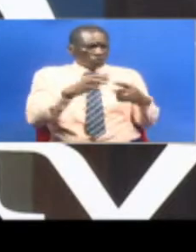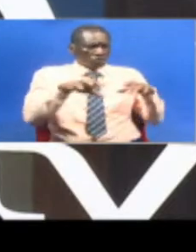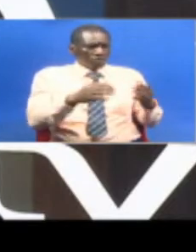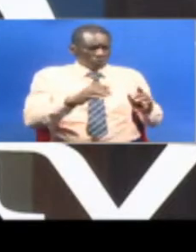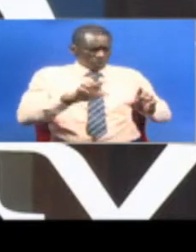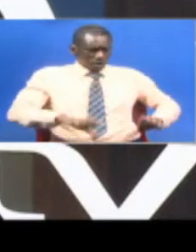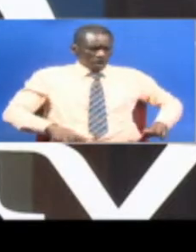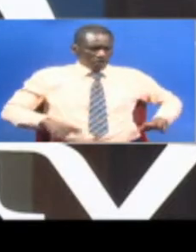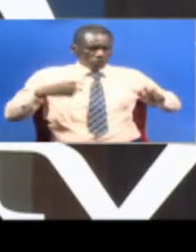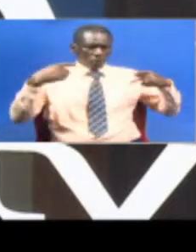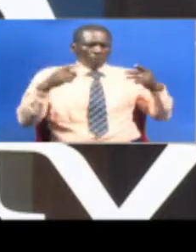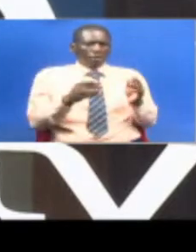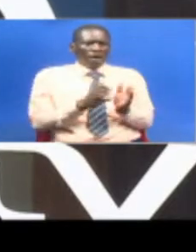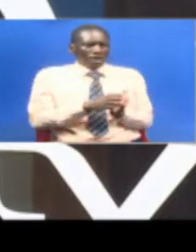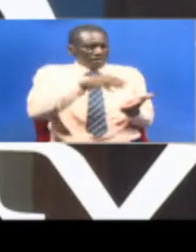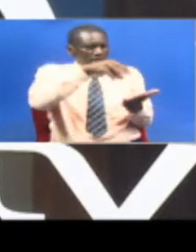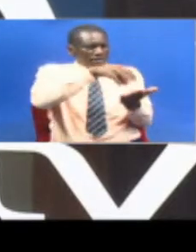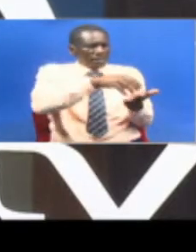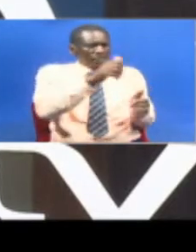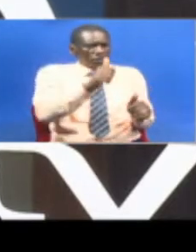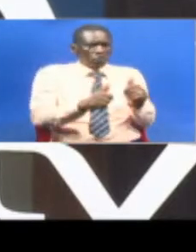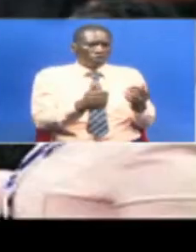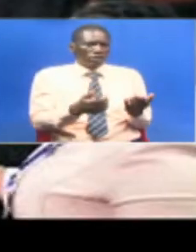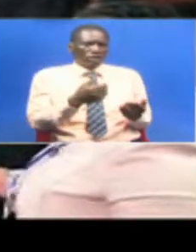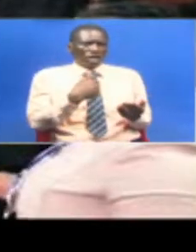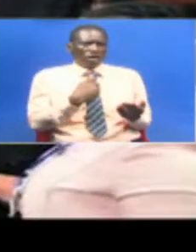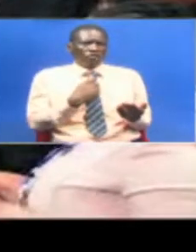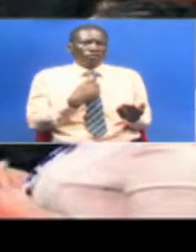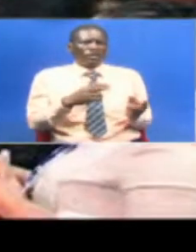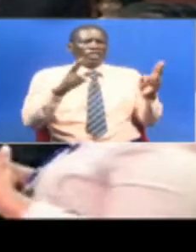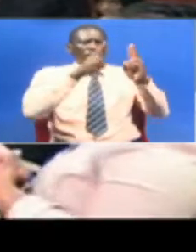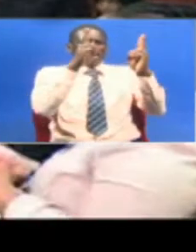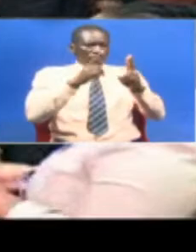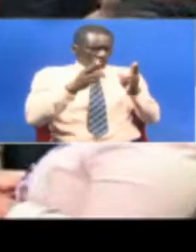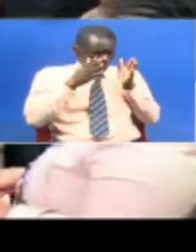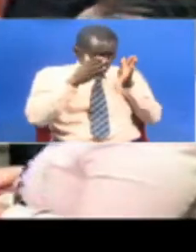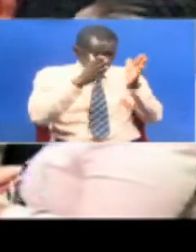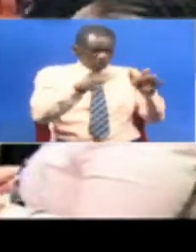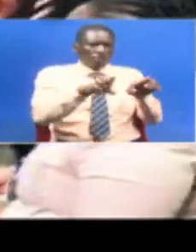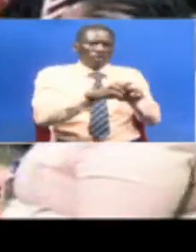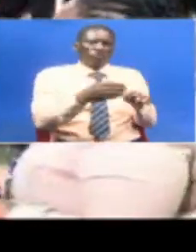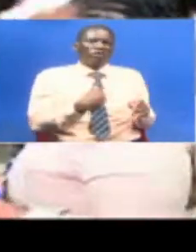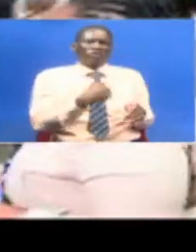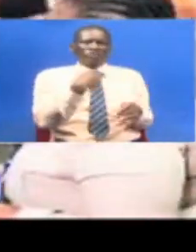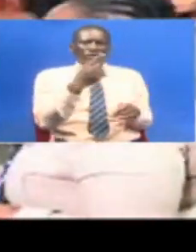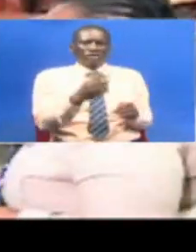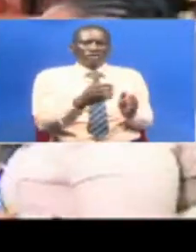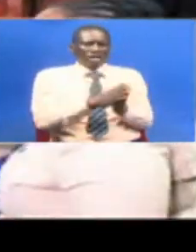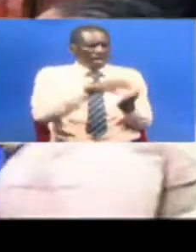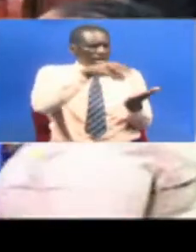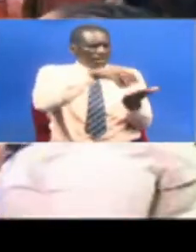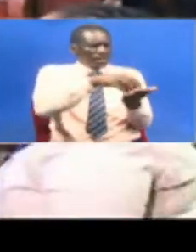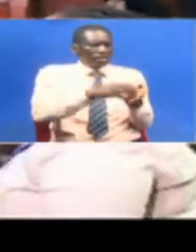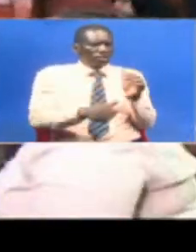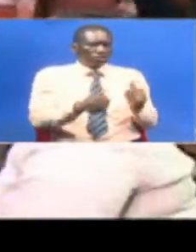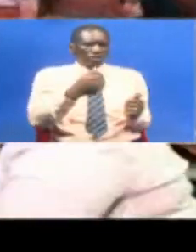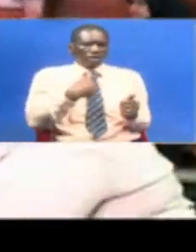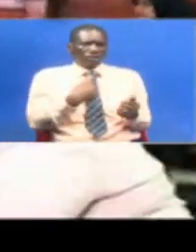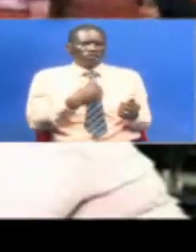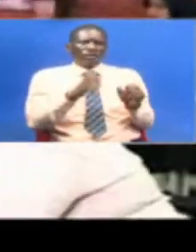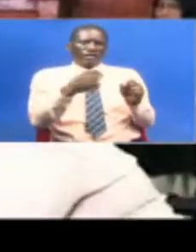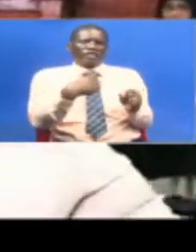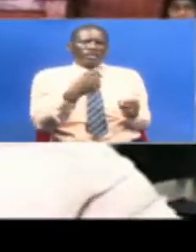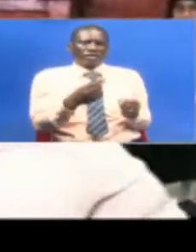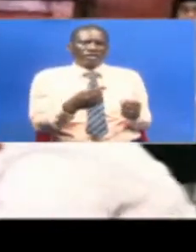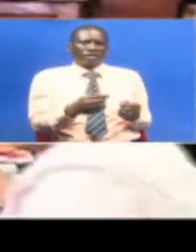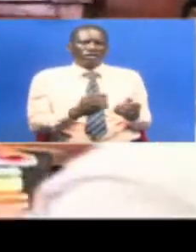people, and a case that has that international attention, as you have said, and a case that has, let's say, I think